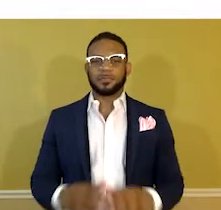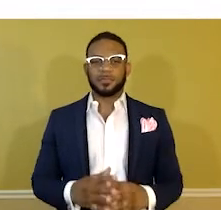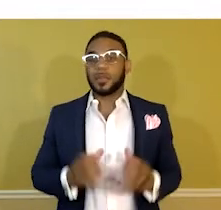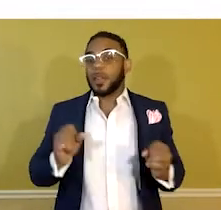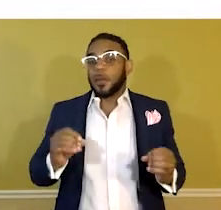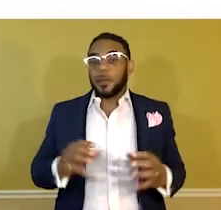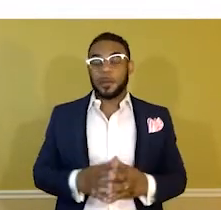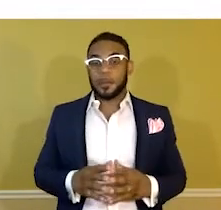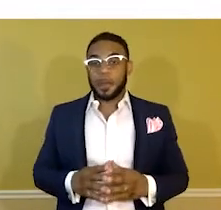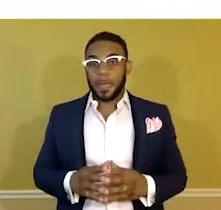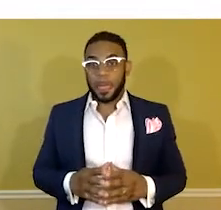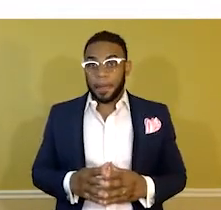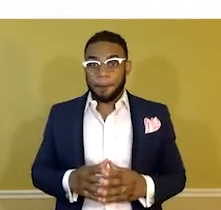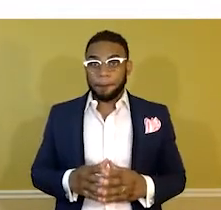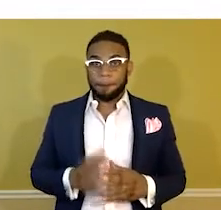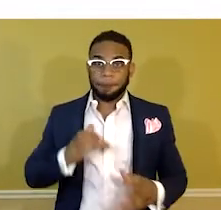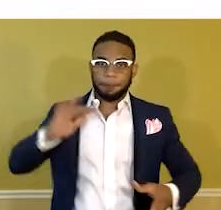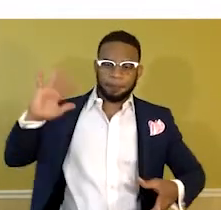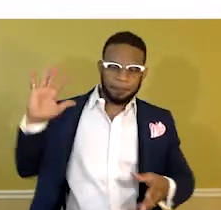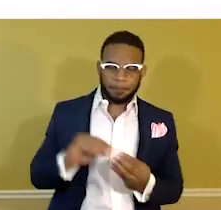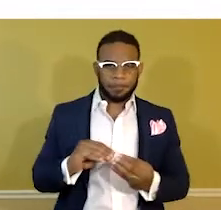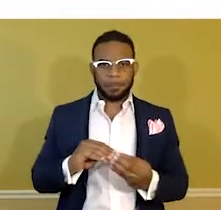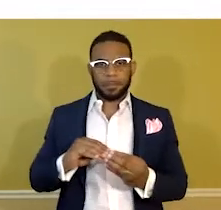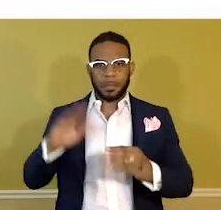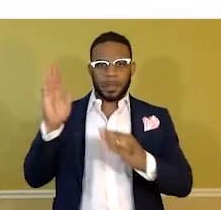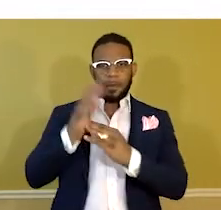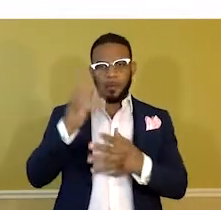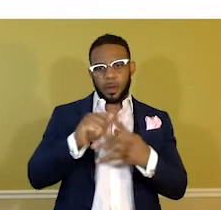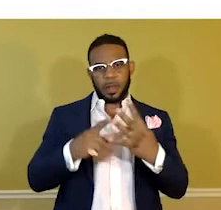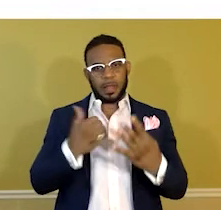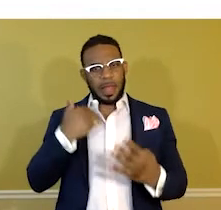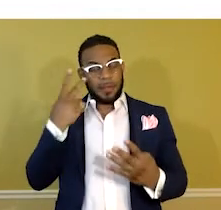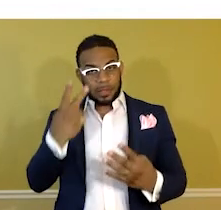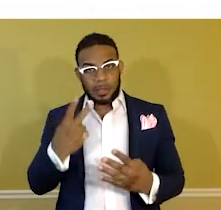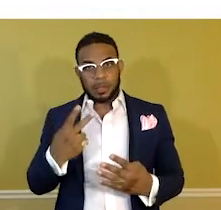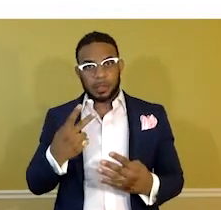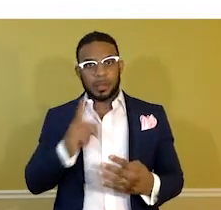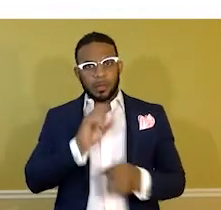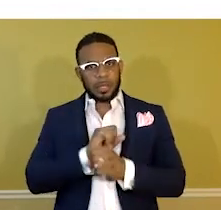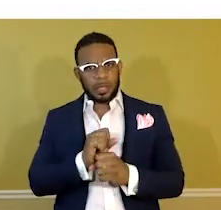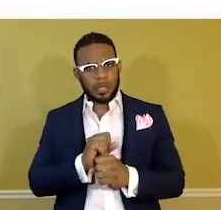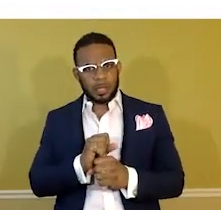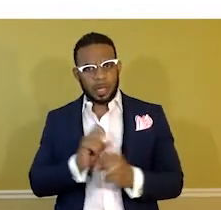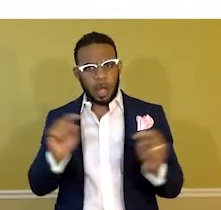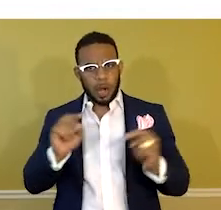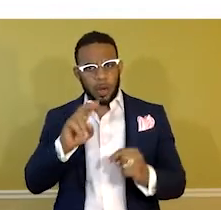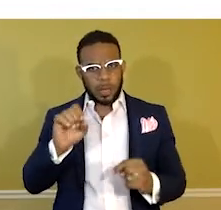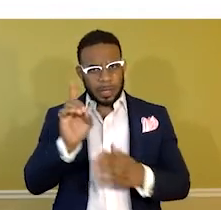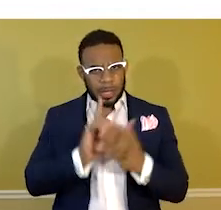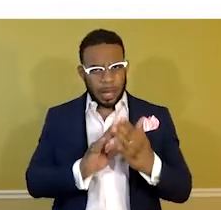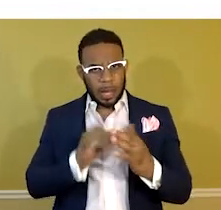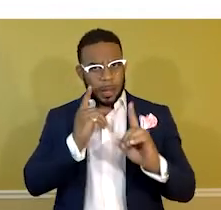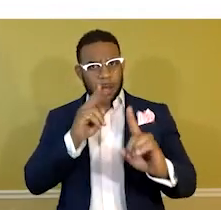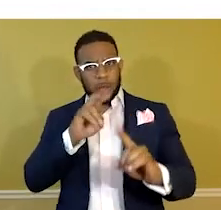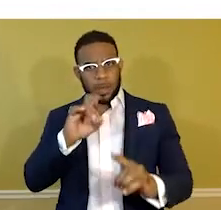So I've compiled the top four things that I've seen really hurt UX designers or aspiring